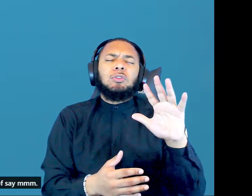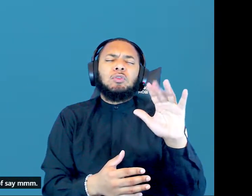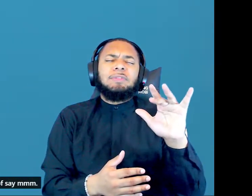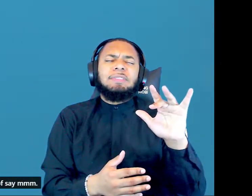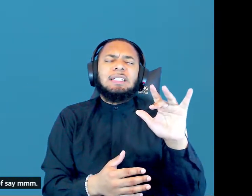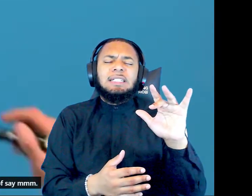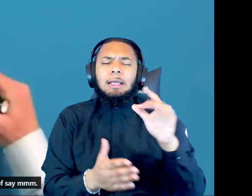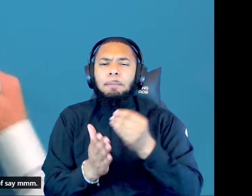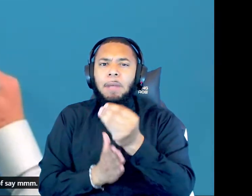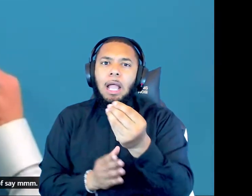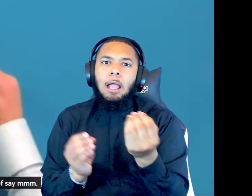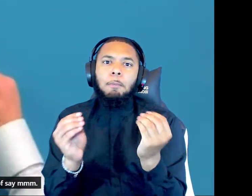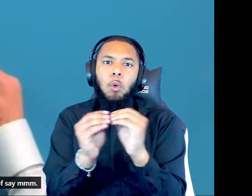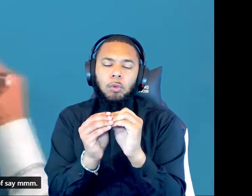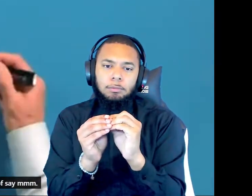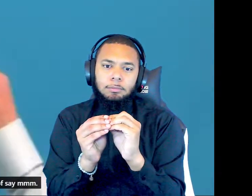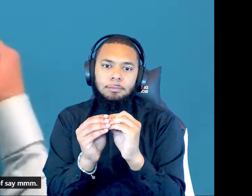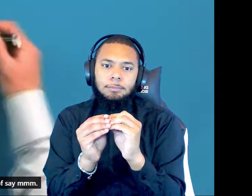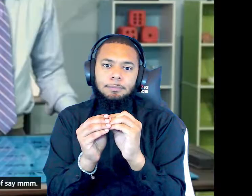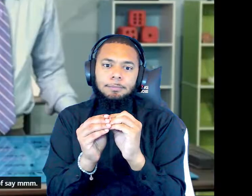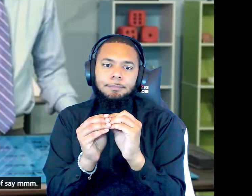$200 worth